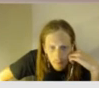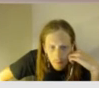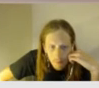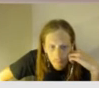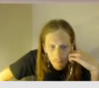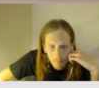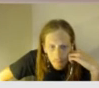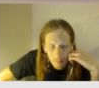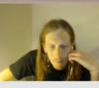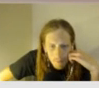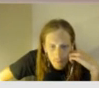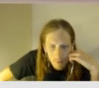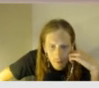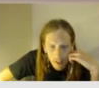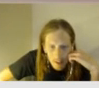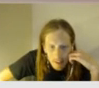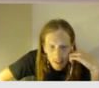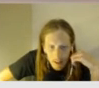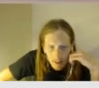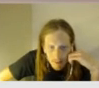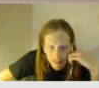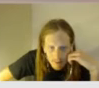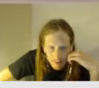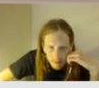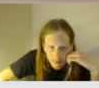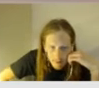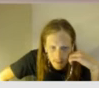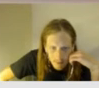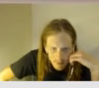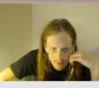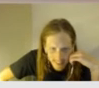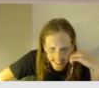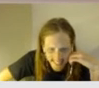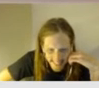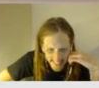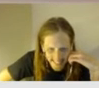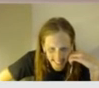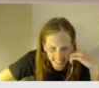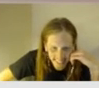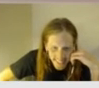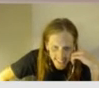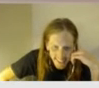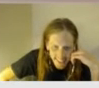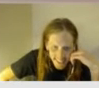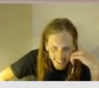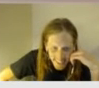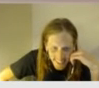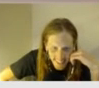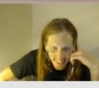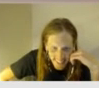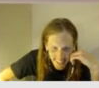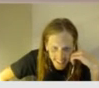but I'm 6 foot tall. I've got red hair. I'm not that invisible, so people tend to eventually notice me, and